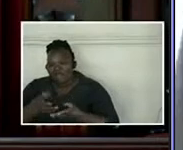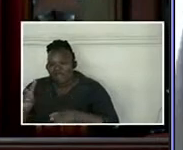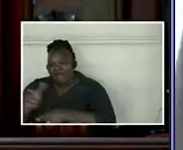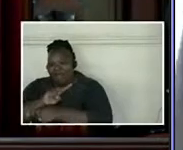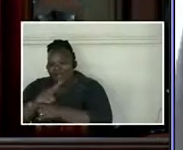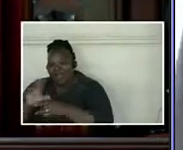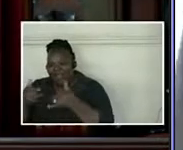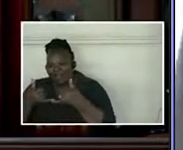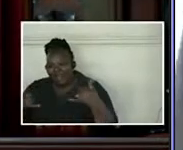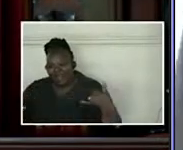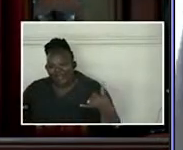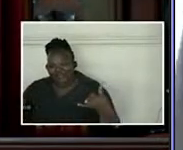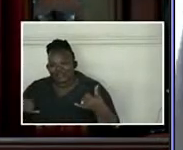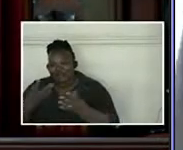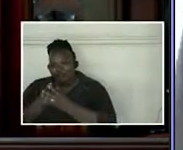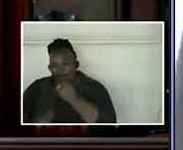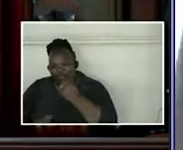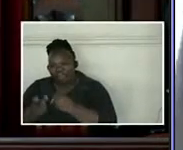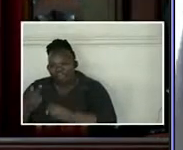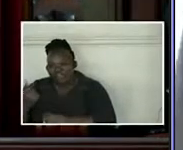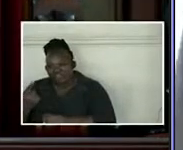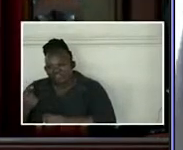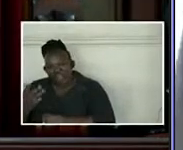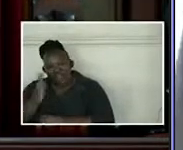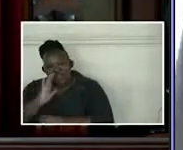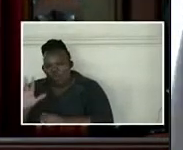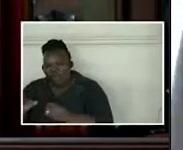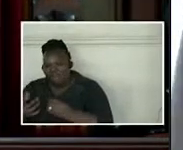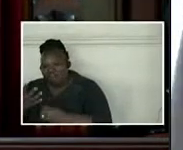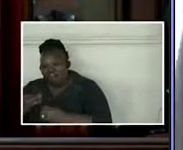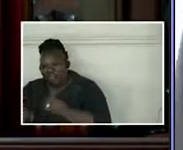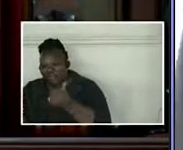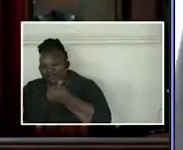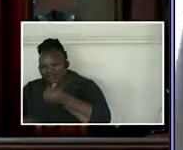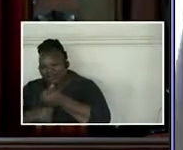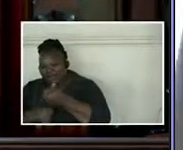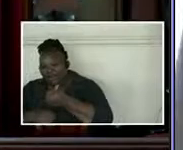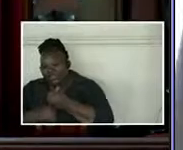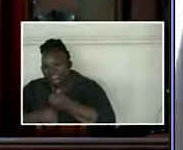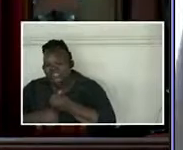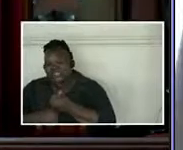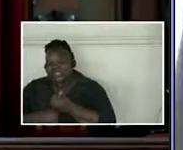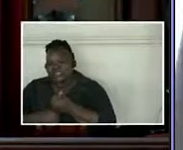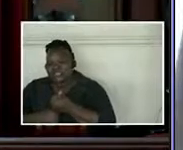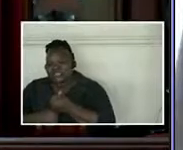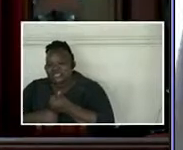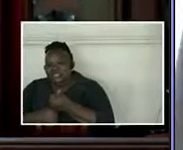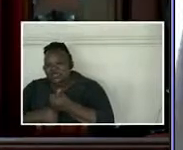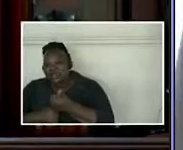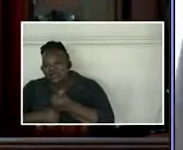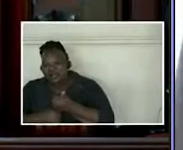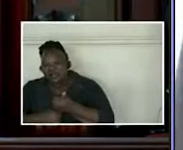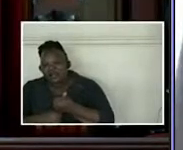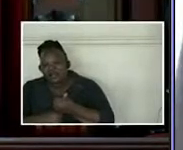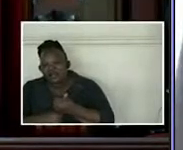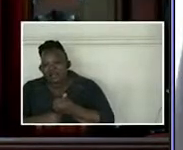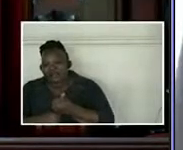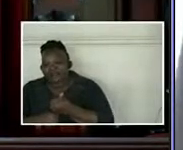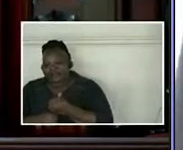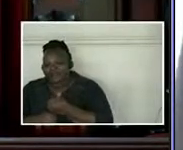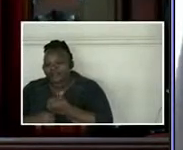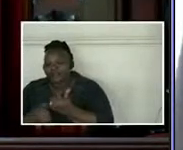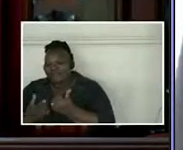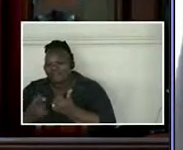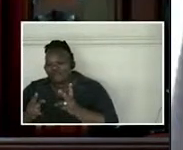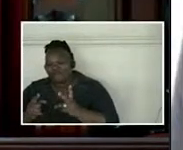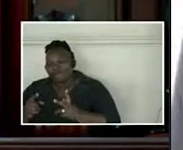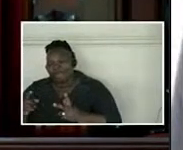financial and non-financial support solicited or unsolicited requests and bidding for major events by federation and